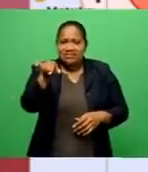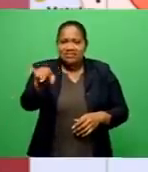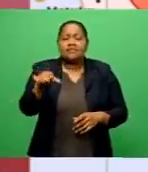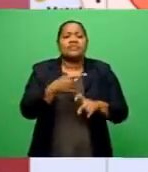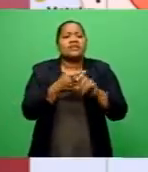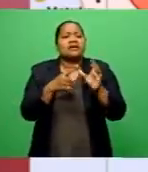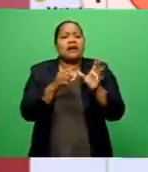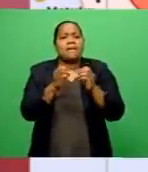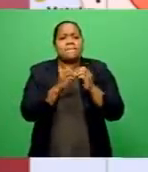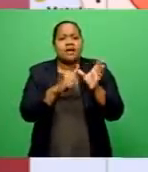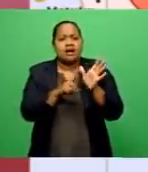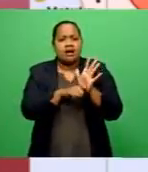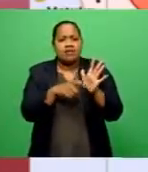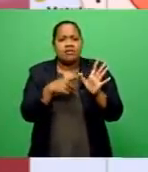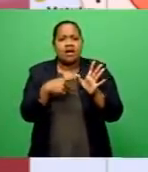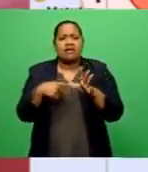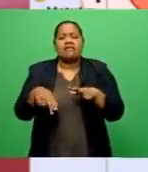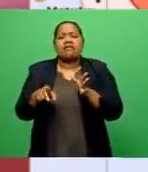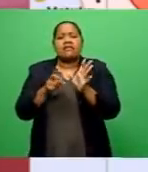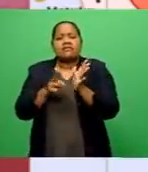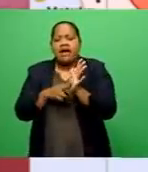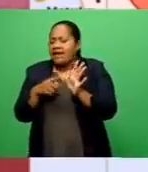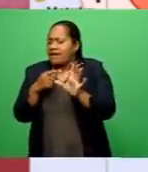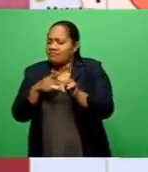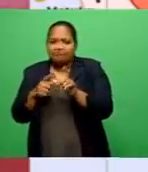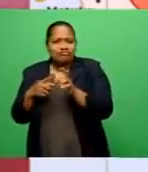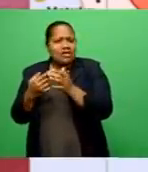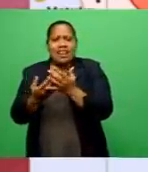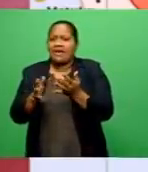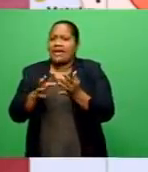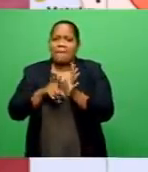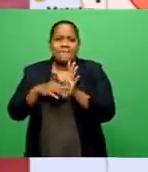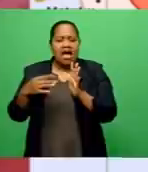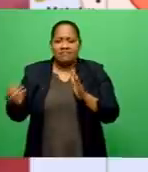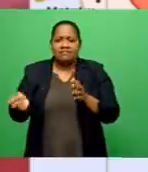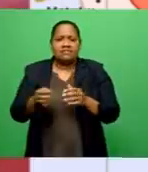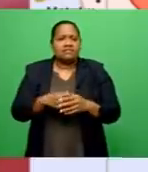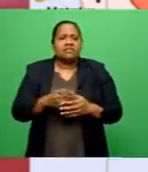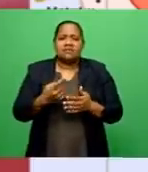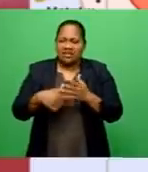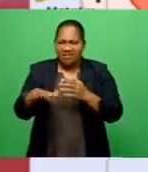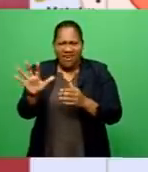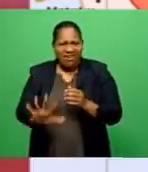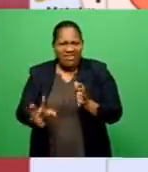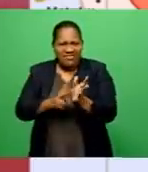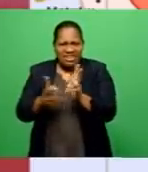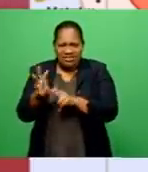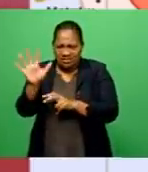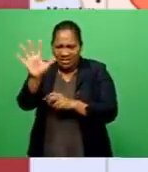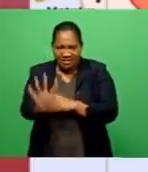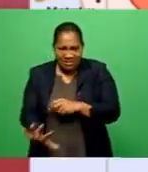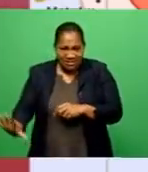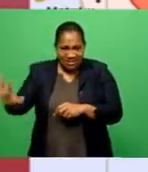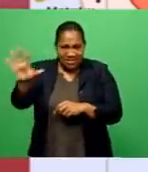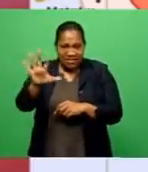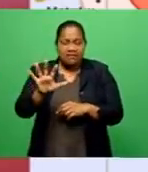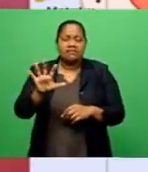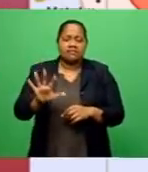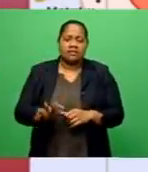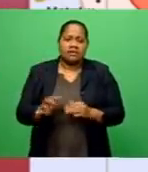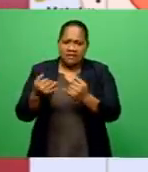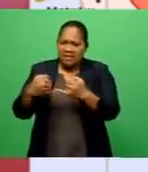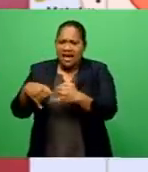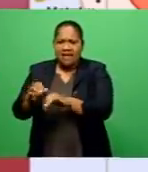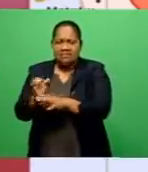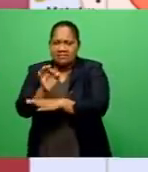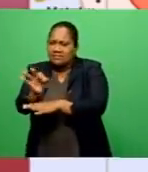Kambara, Nayau, Lakemba, Yazata, Didia, Vanuatu, Vanumbalabu, Kanavea, Tuvuda, Batoa, and Onilaue. A gale